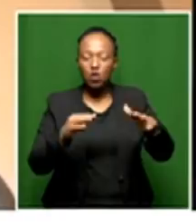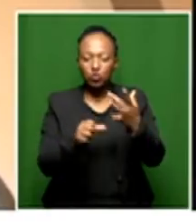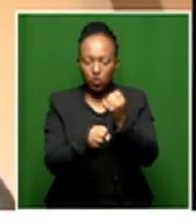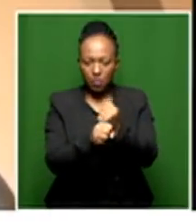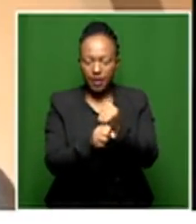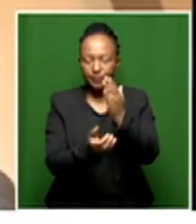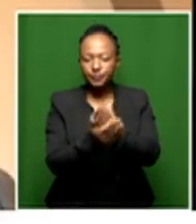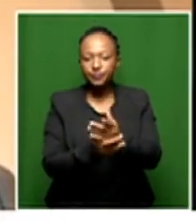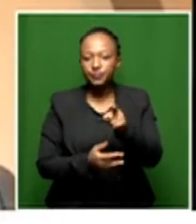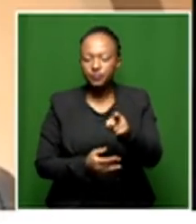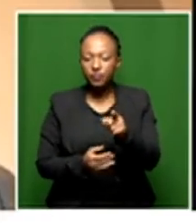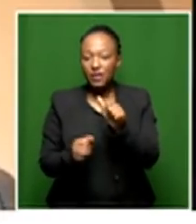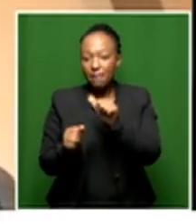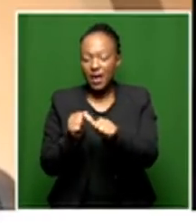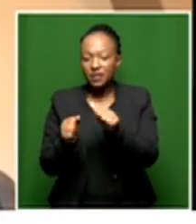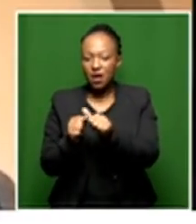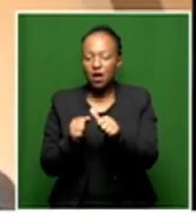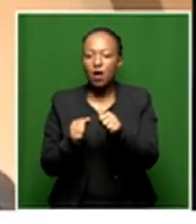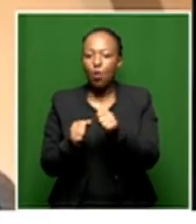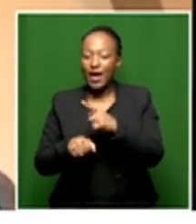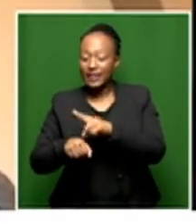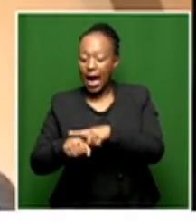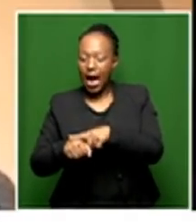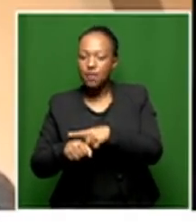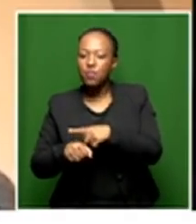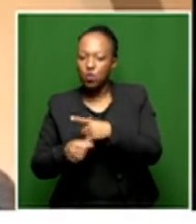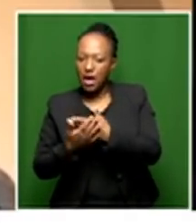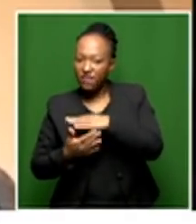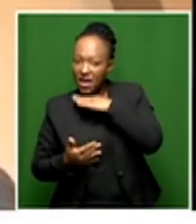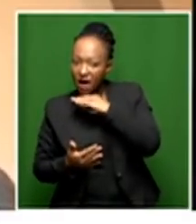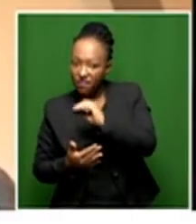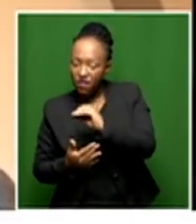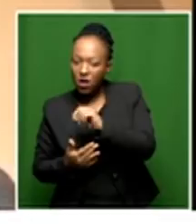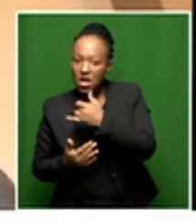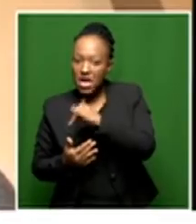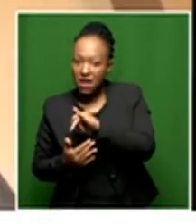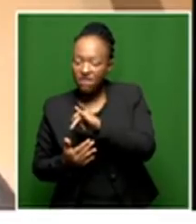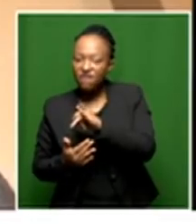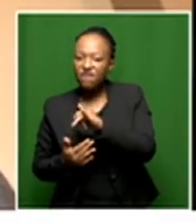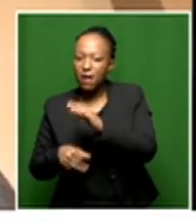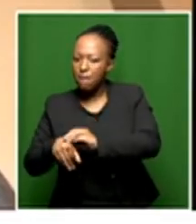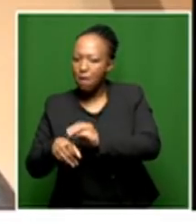ensure that at least we buy time at times when we lose